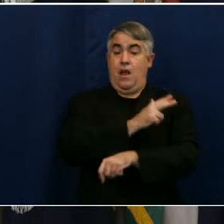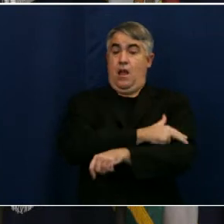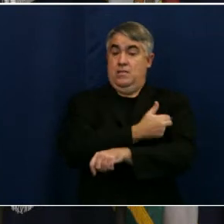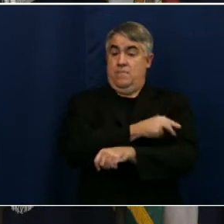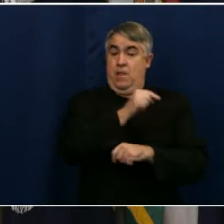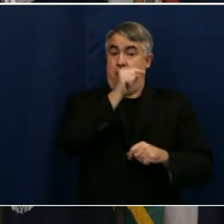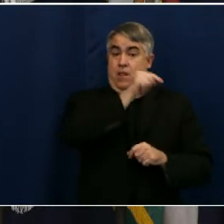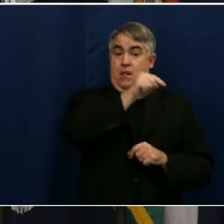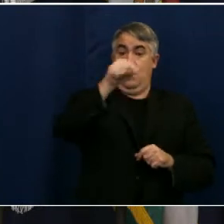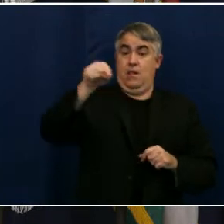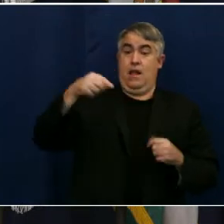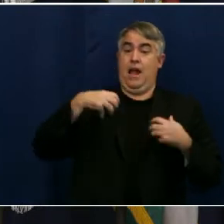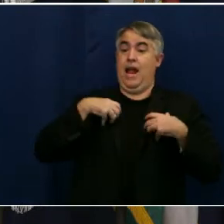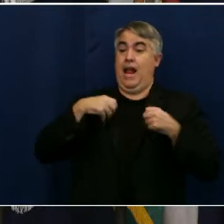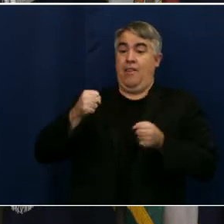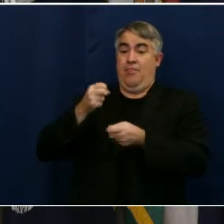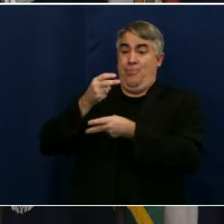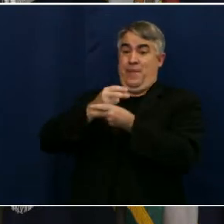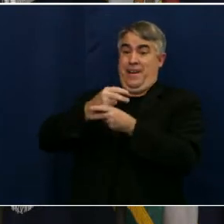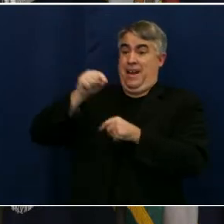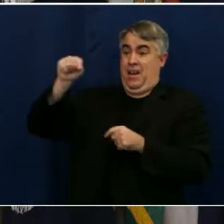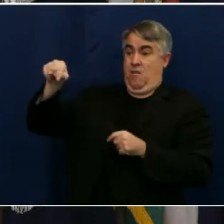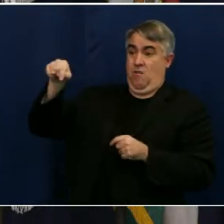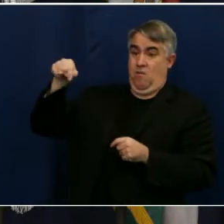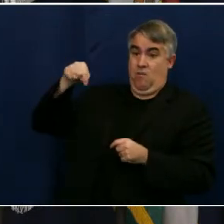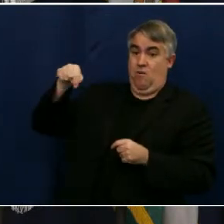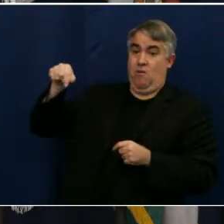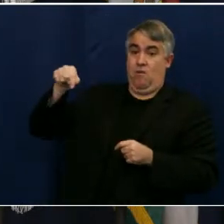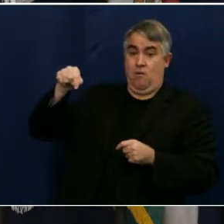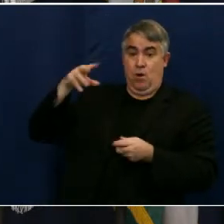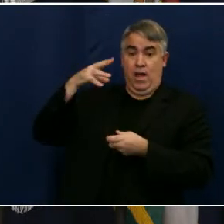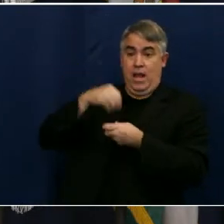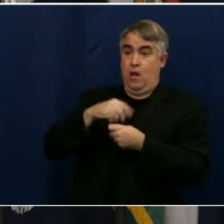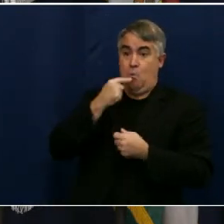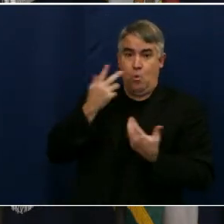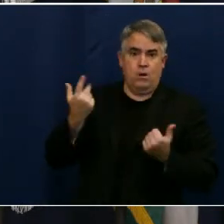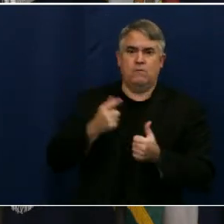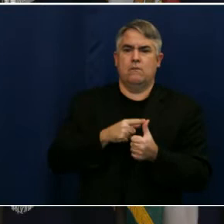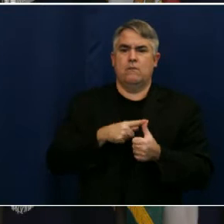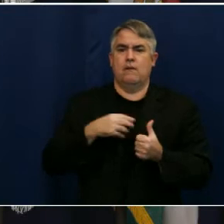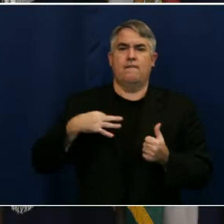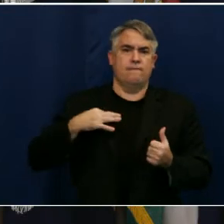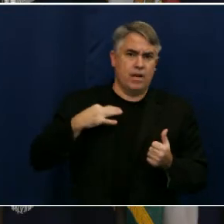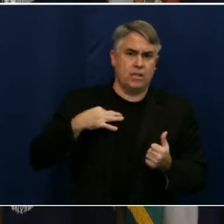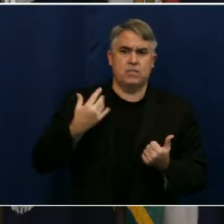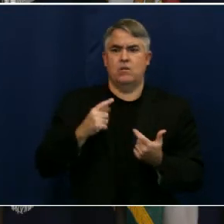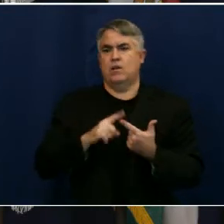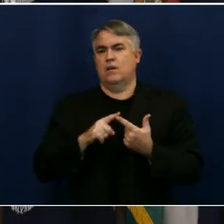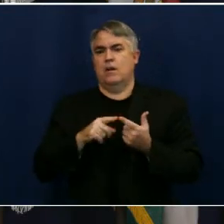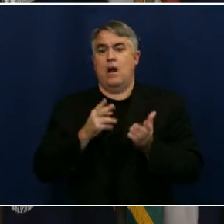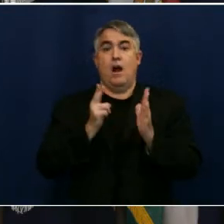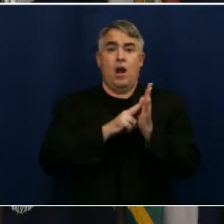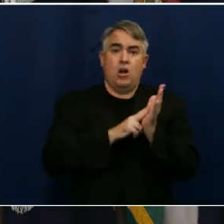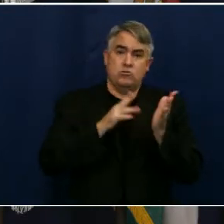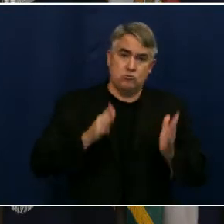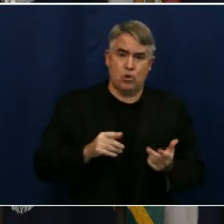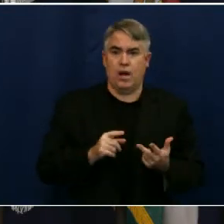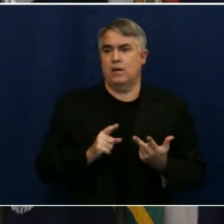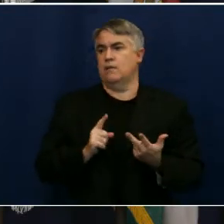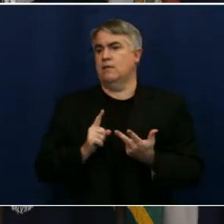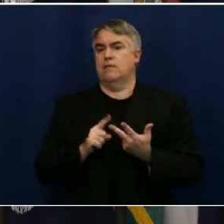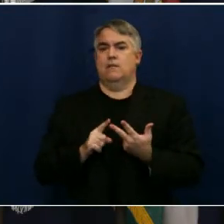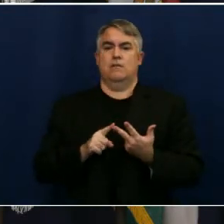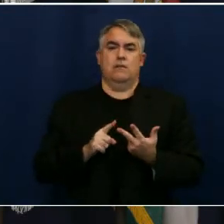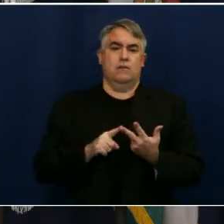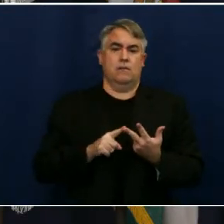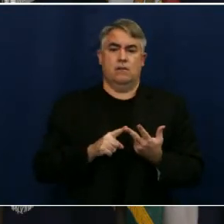definition for healthcare personnel. It includes volunteers, any vendors or contractors that might have been associated with